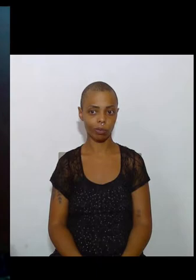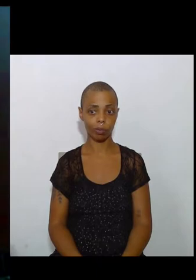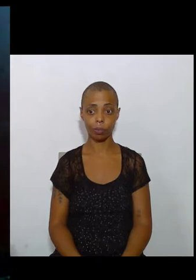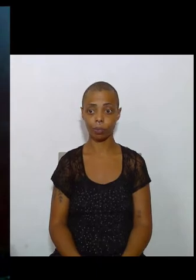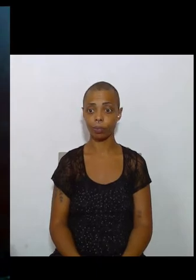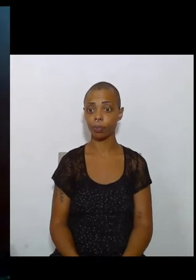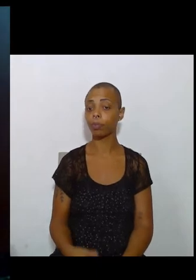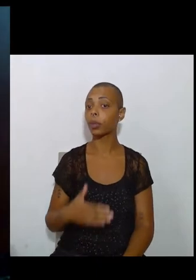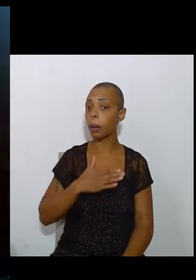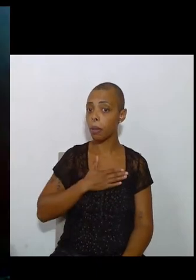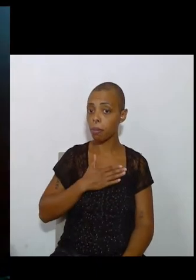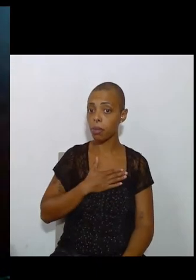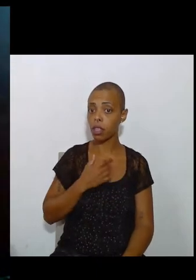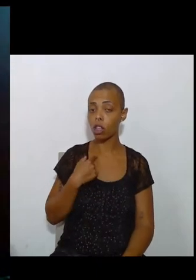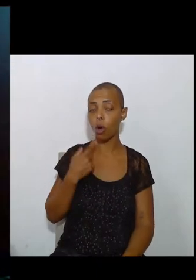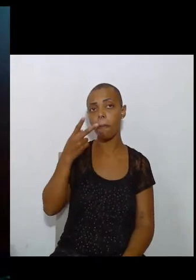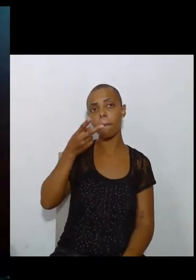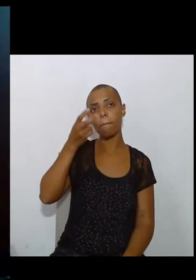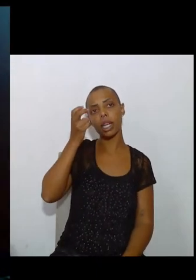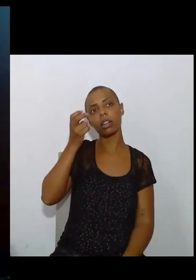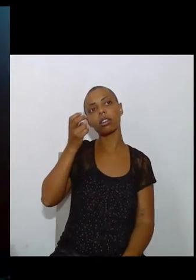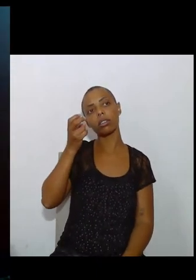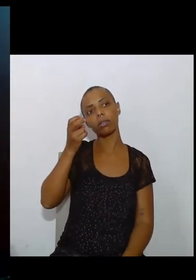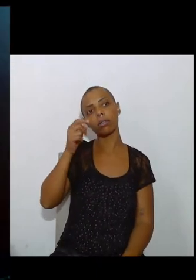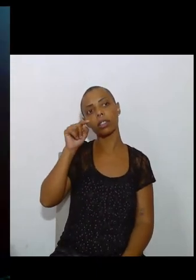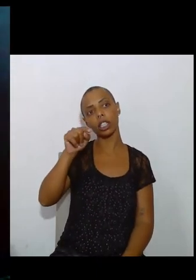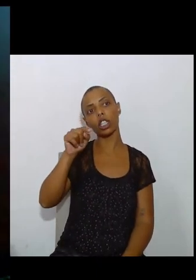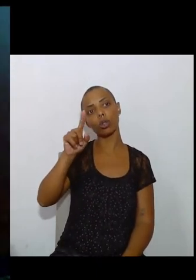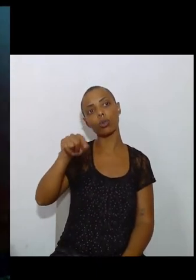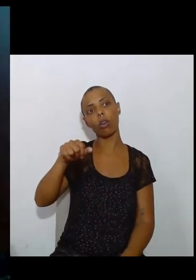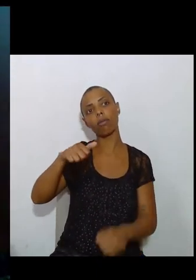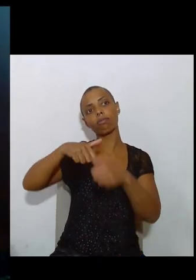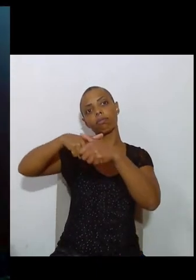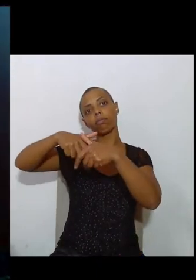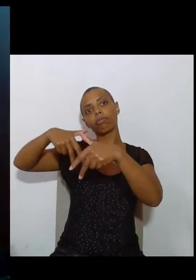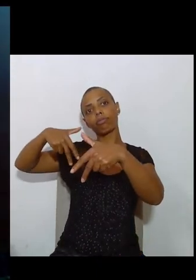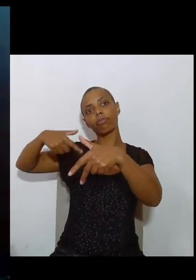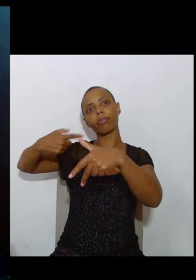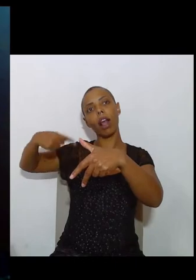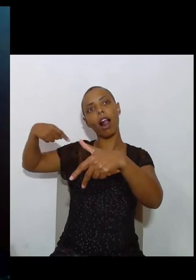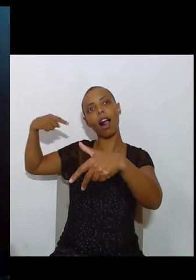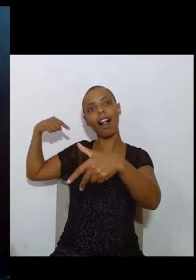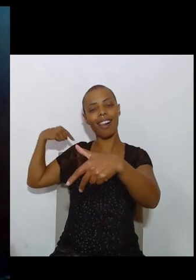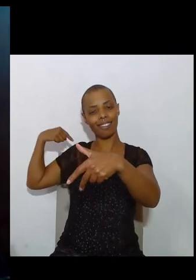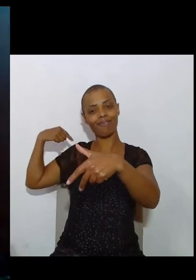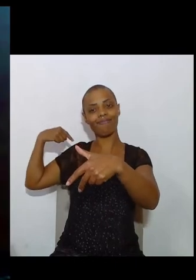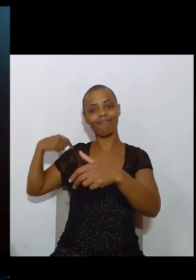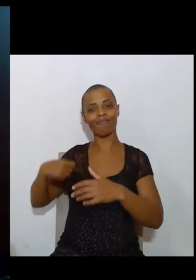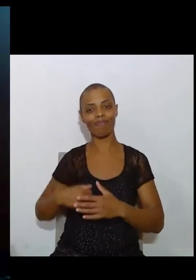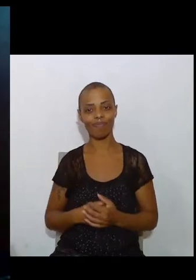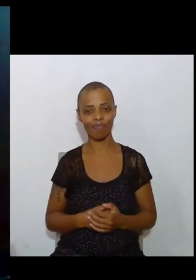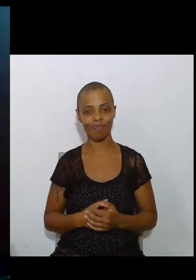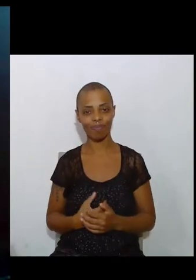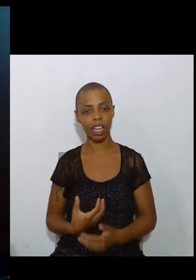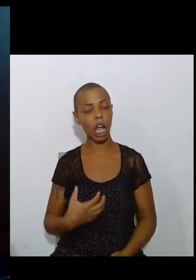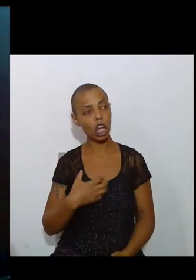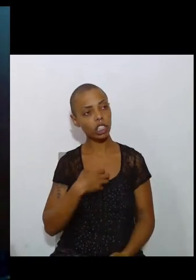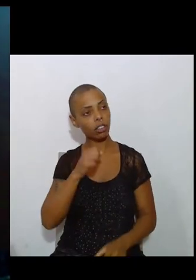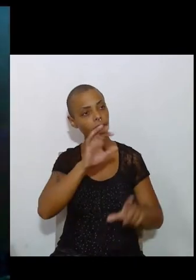depends on a number of vectors and I see that I see those images